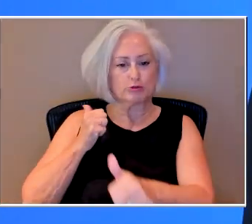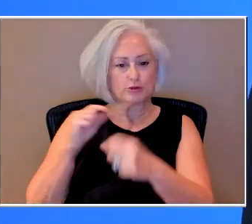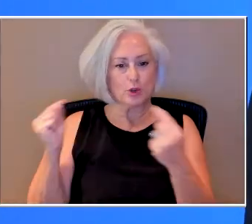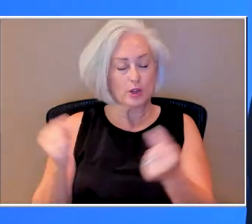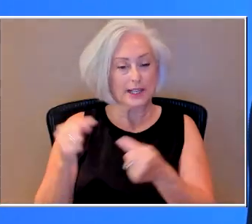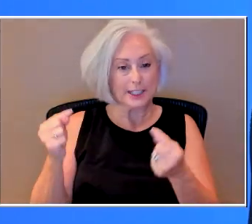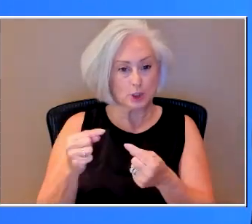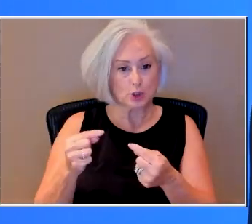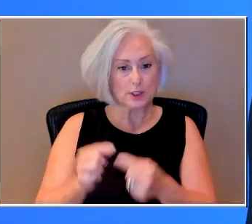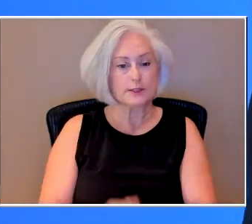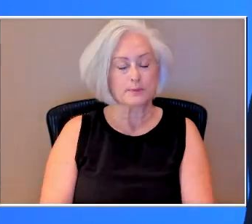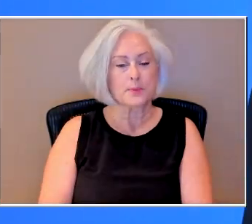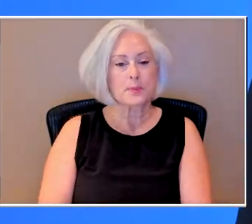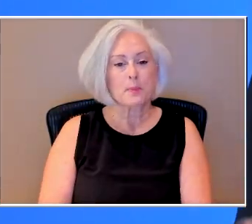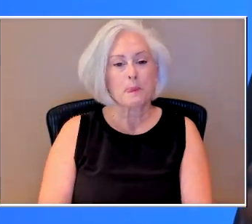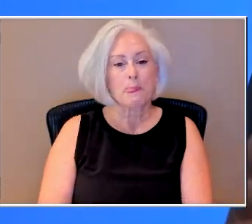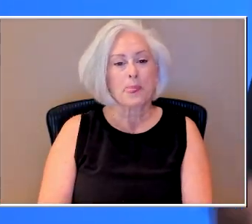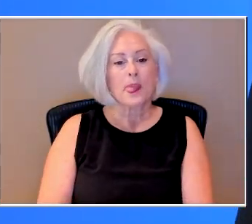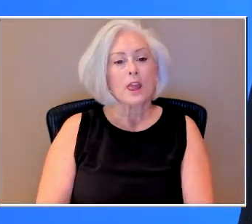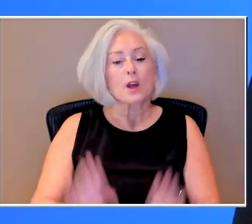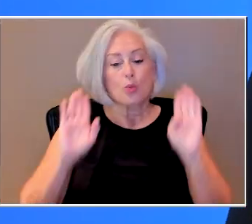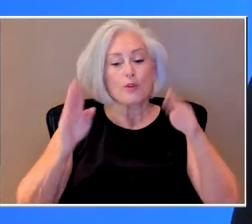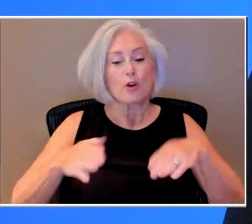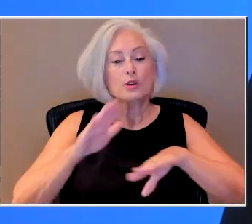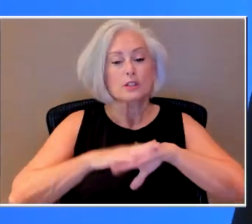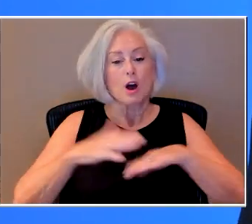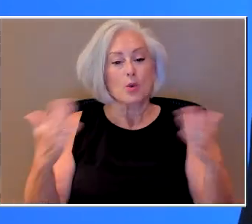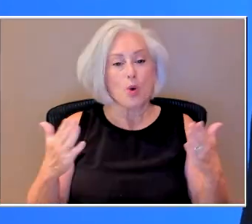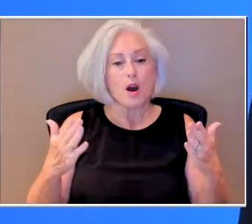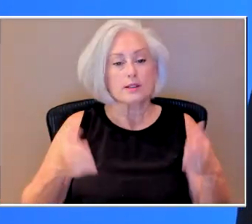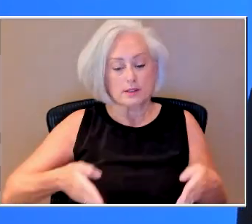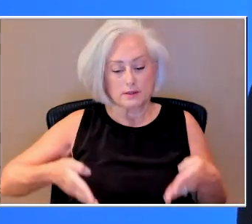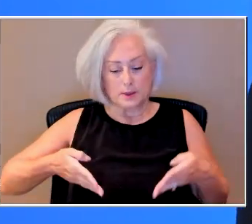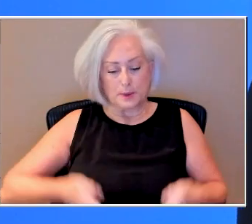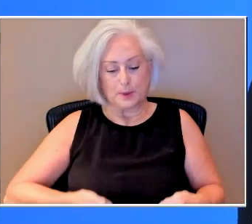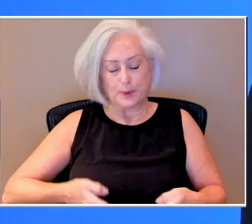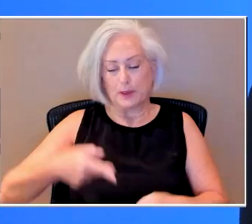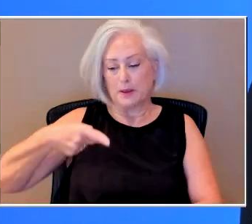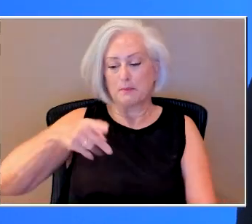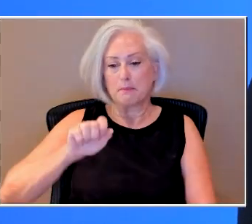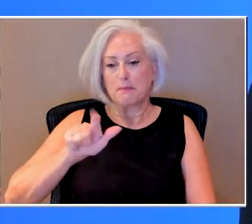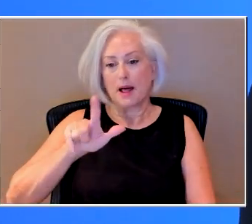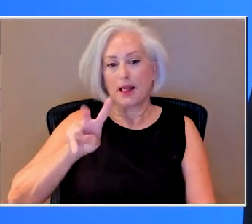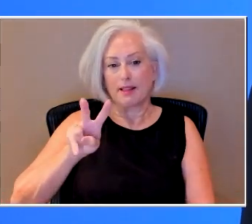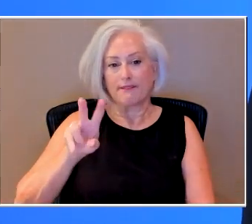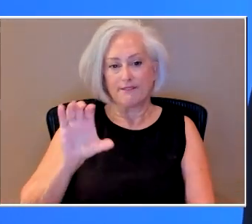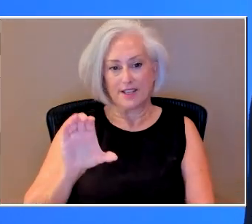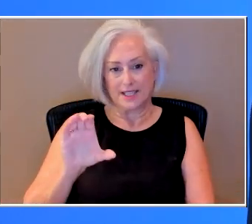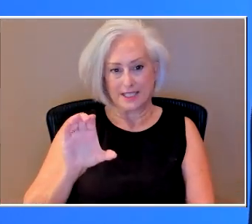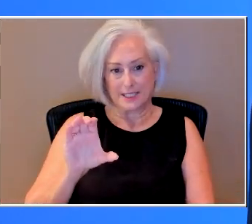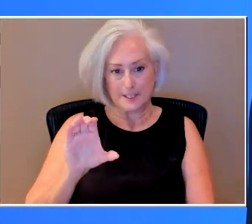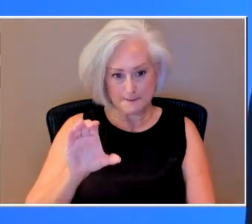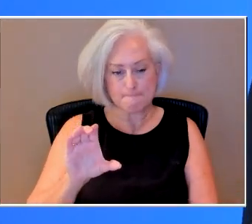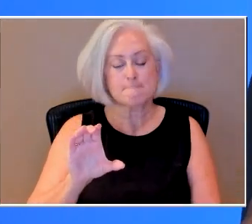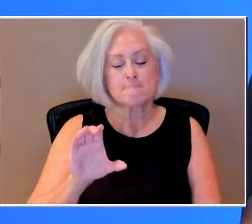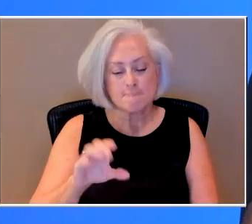control because the anterior pelvic tilt will lead to knee valgus, and knee valgus increases an